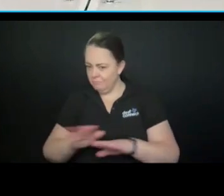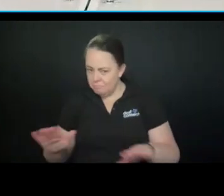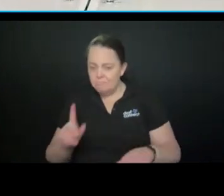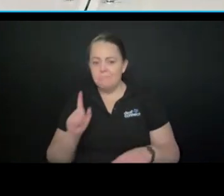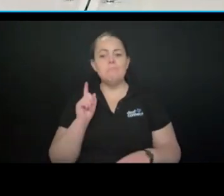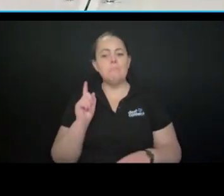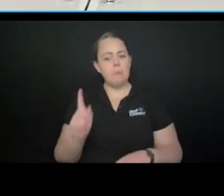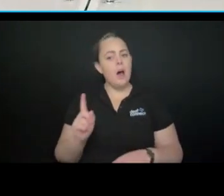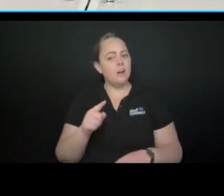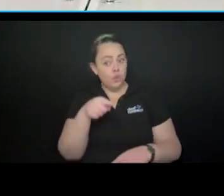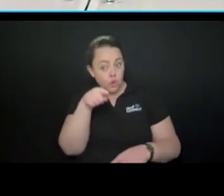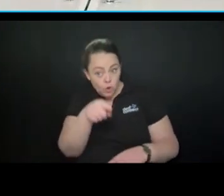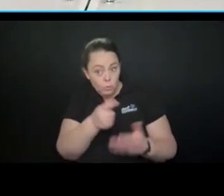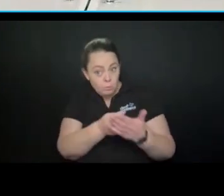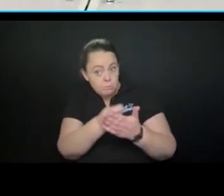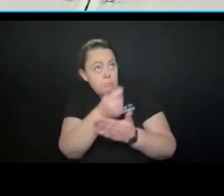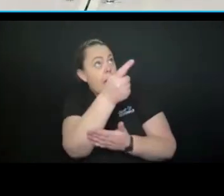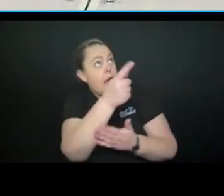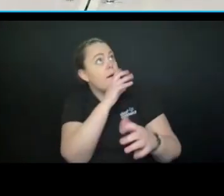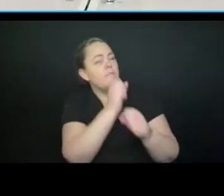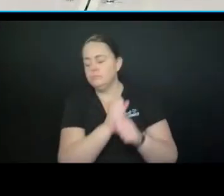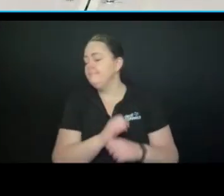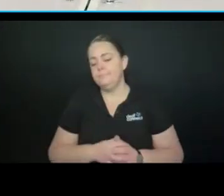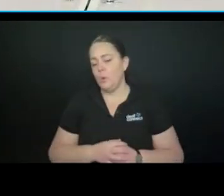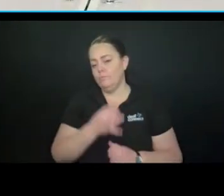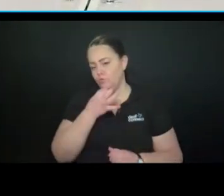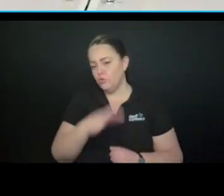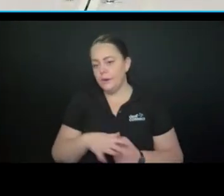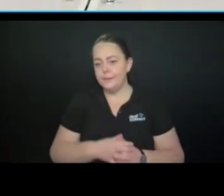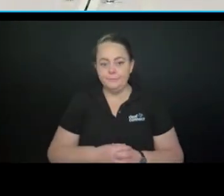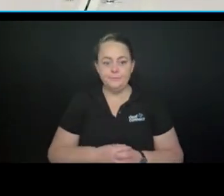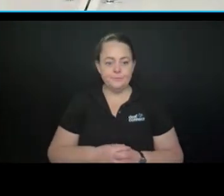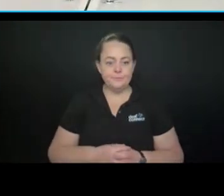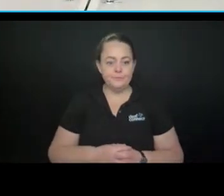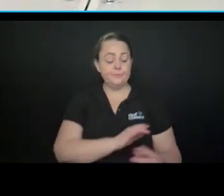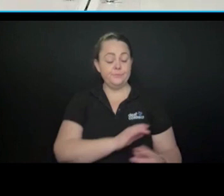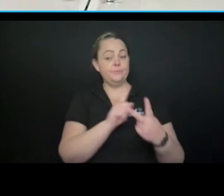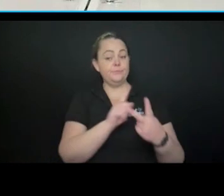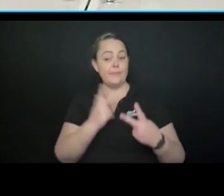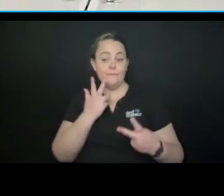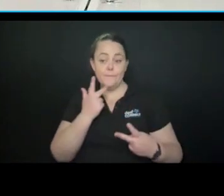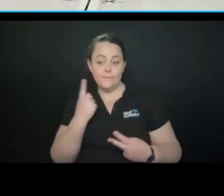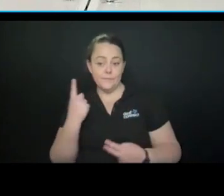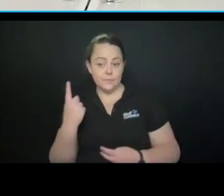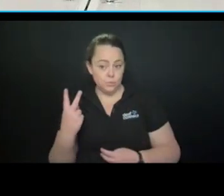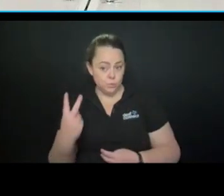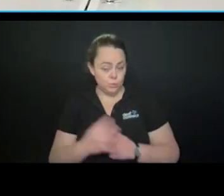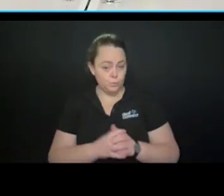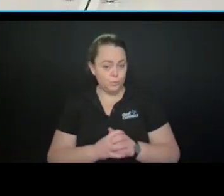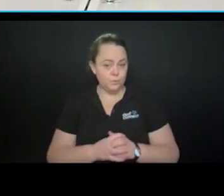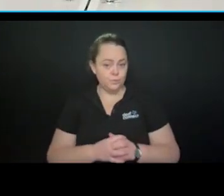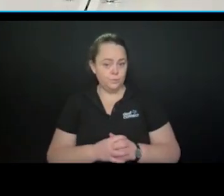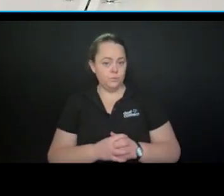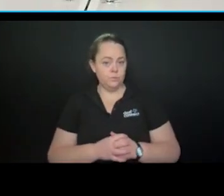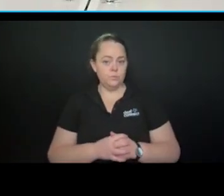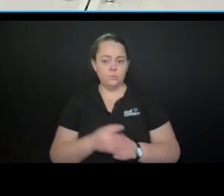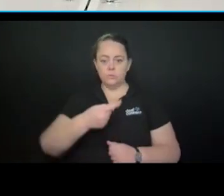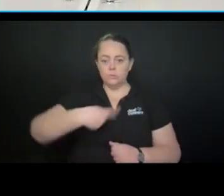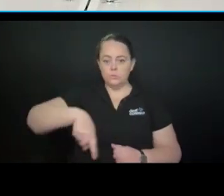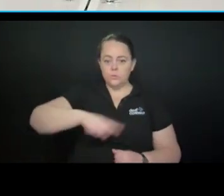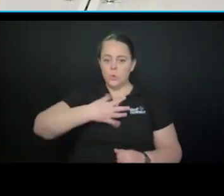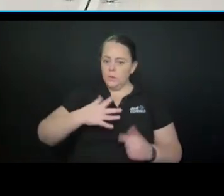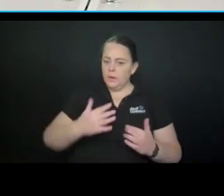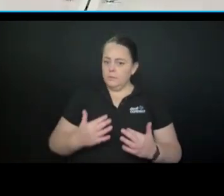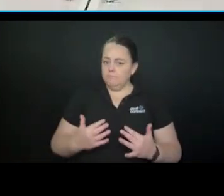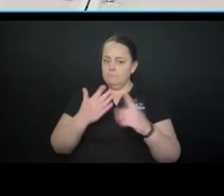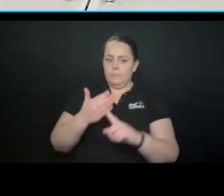one. So myth number 2 there. So data will need to be collected for the activities of daily living or ADL's quality indicator